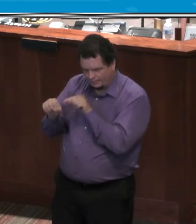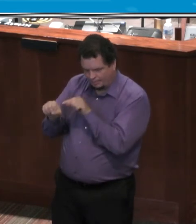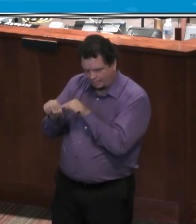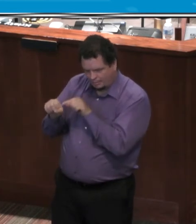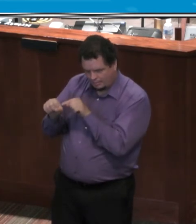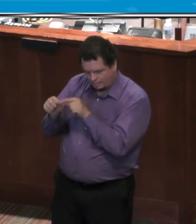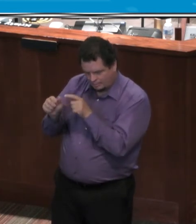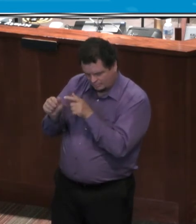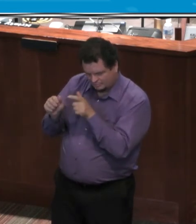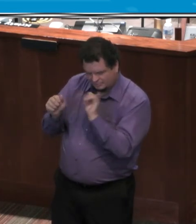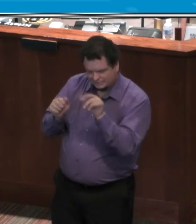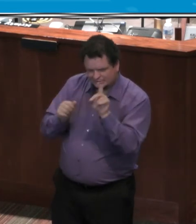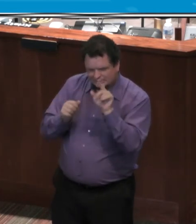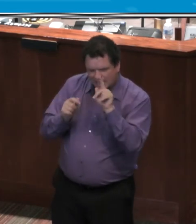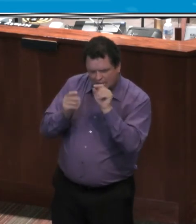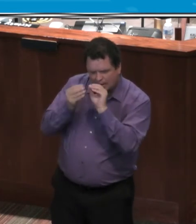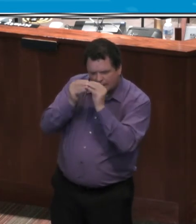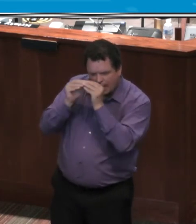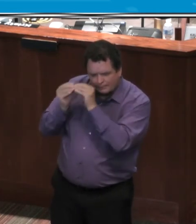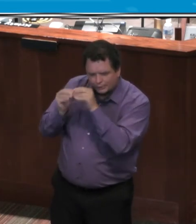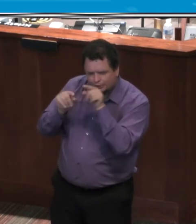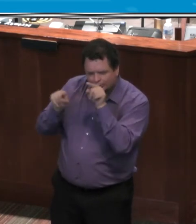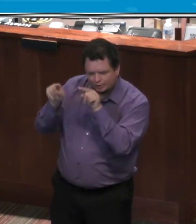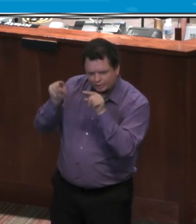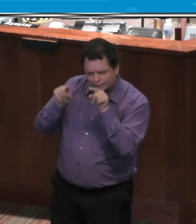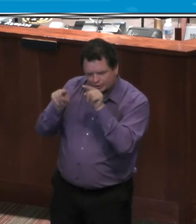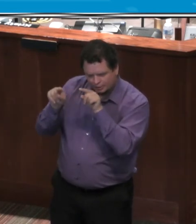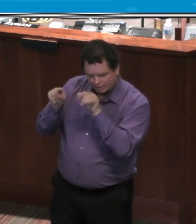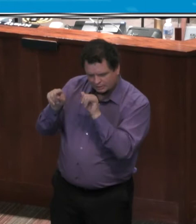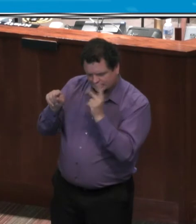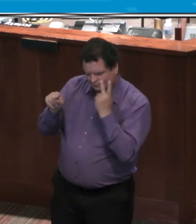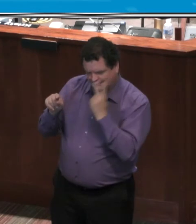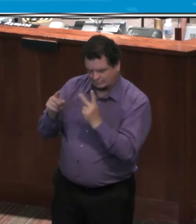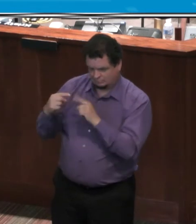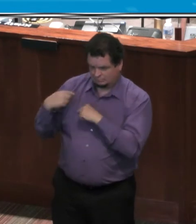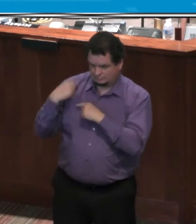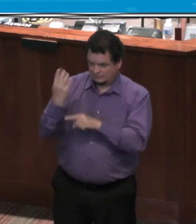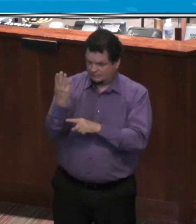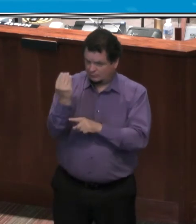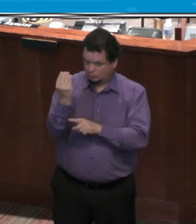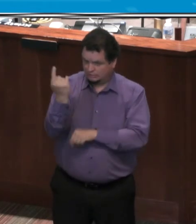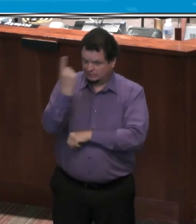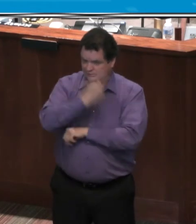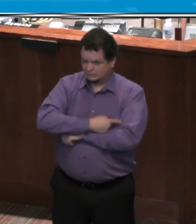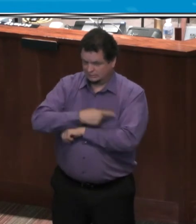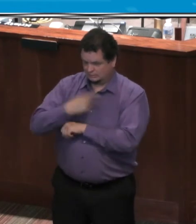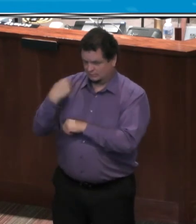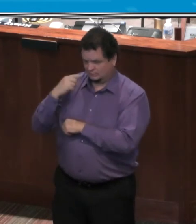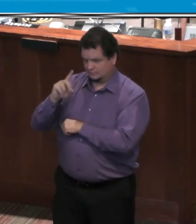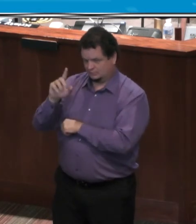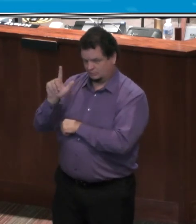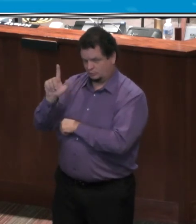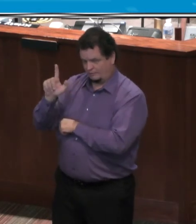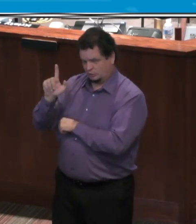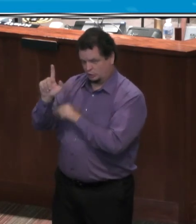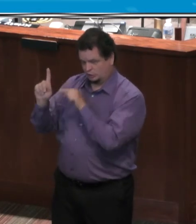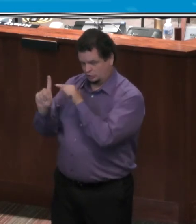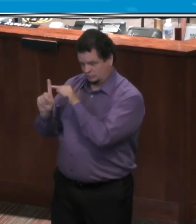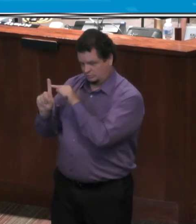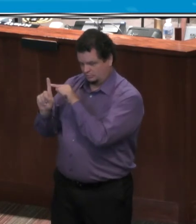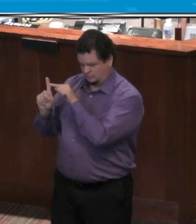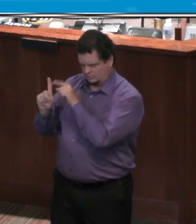the top, you can see in the last 14 days, we've had 621 cases. Again, there are popovers to help you sort of maneuver and